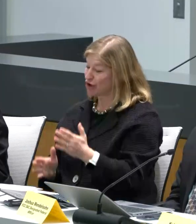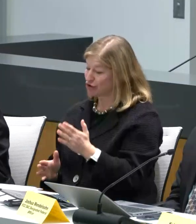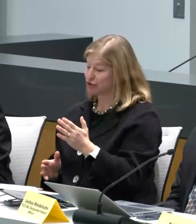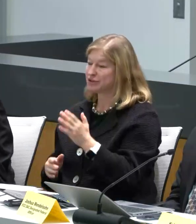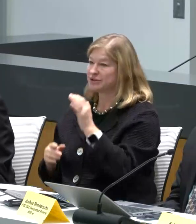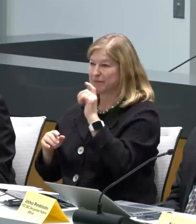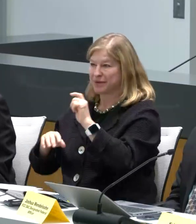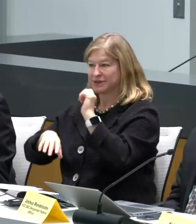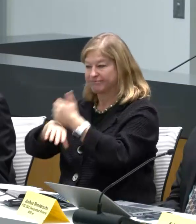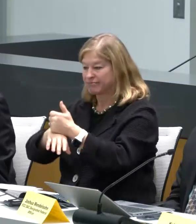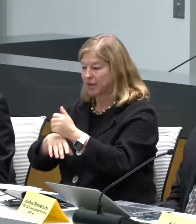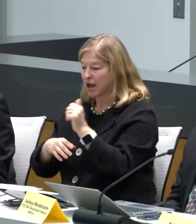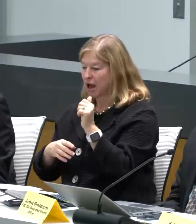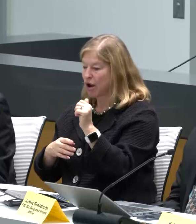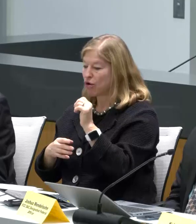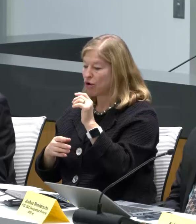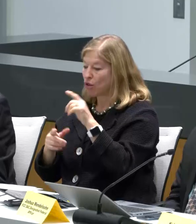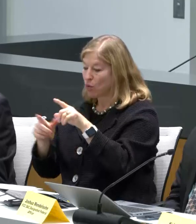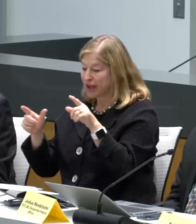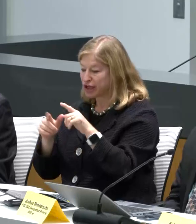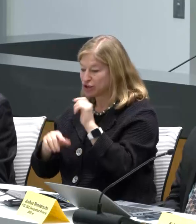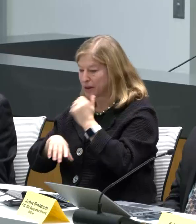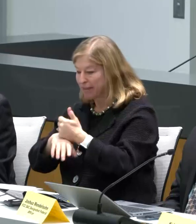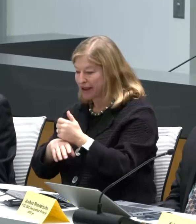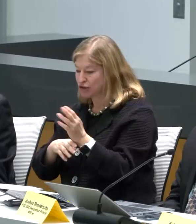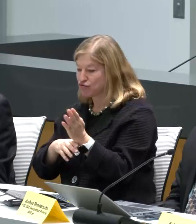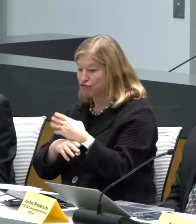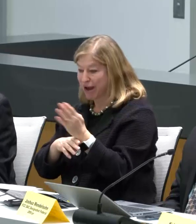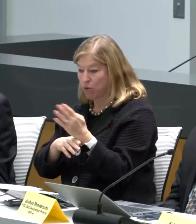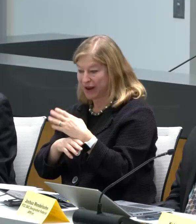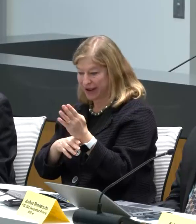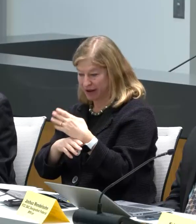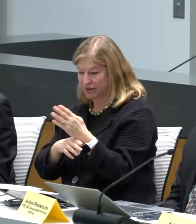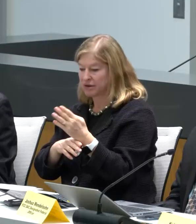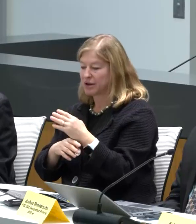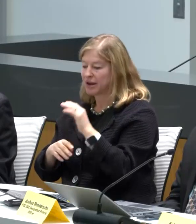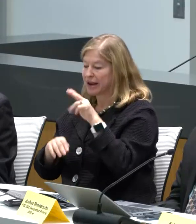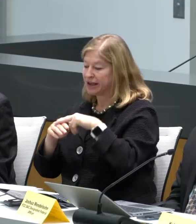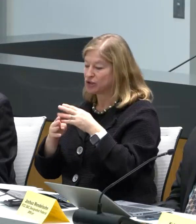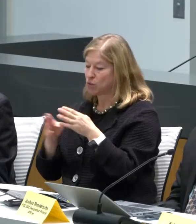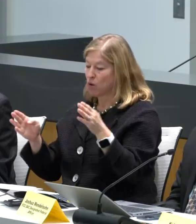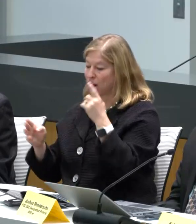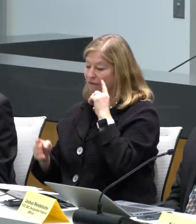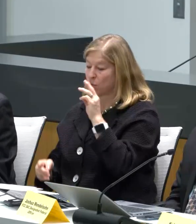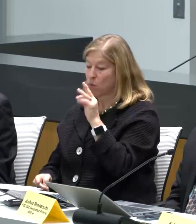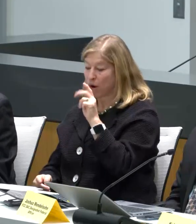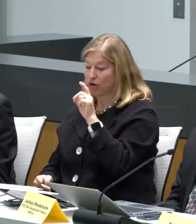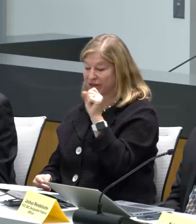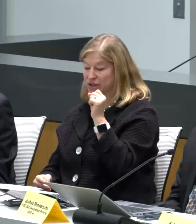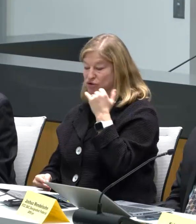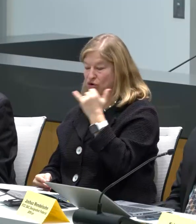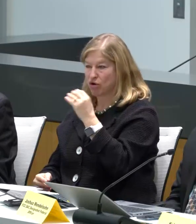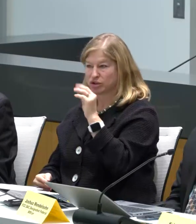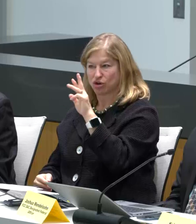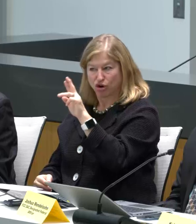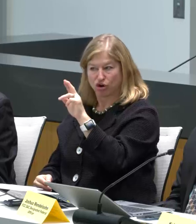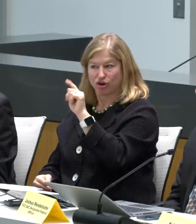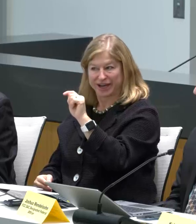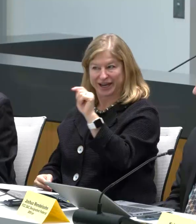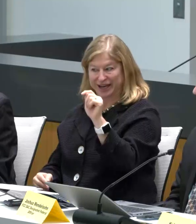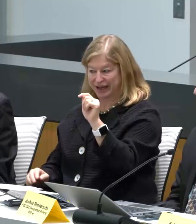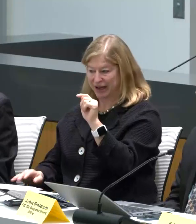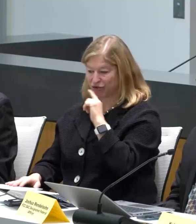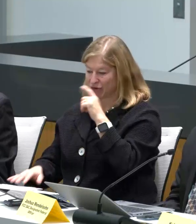And this report and order had to do with wireless carriers being required to implement location-based routing services nationwide